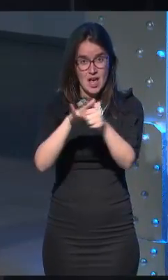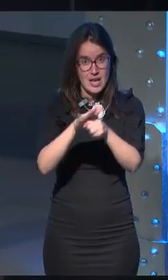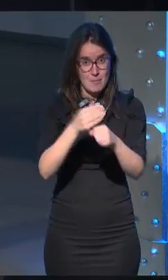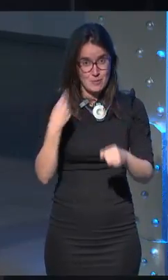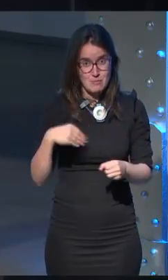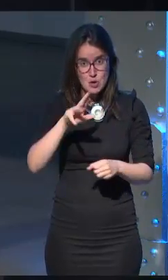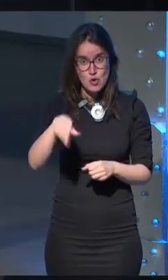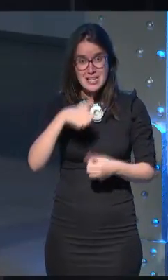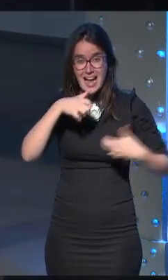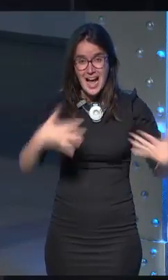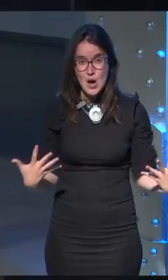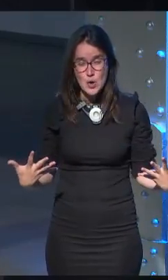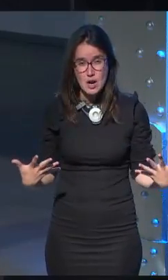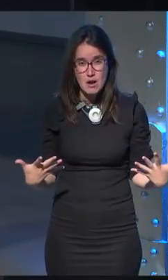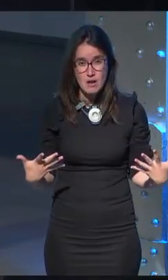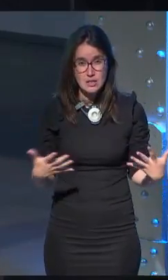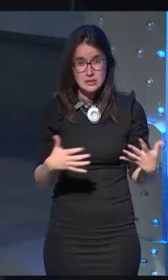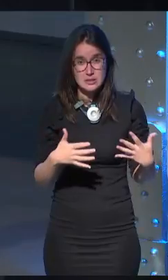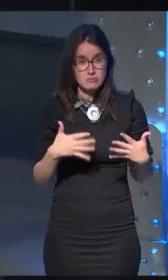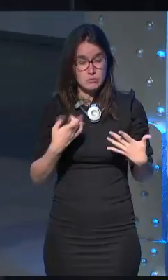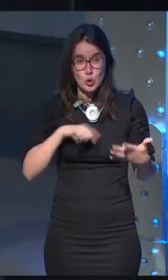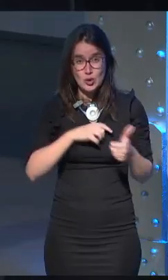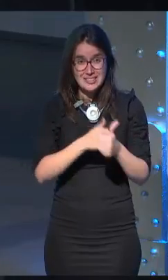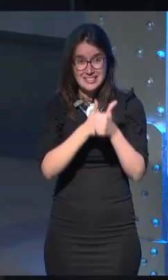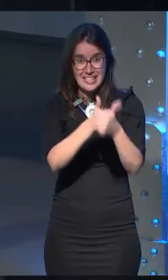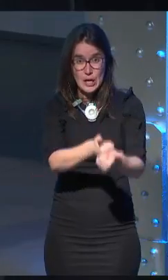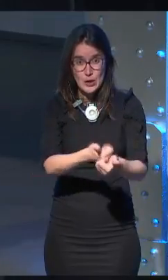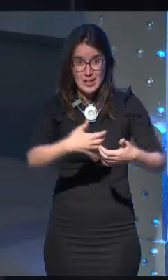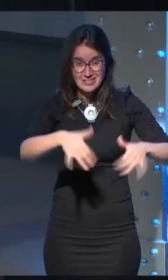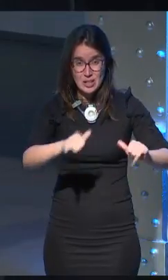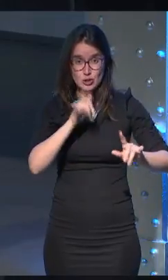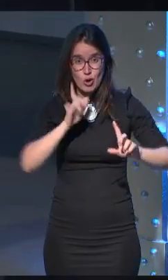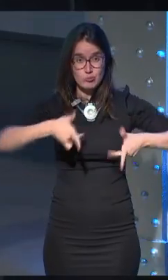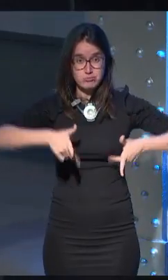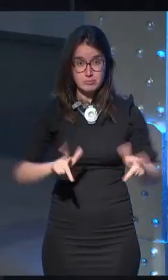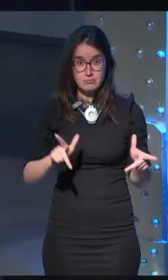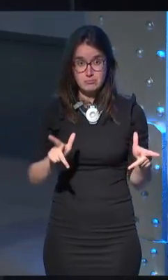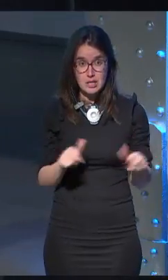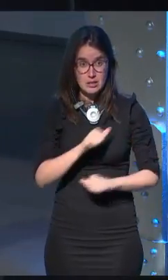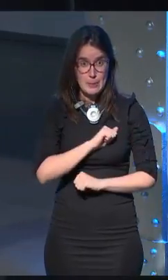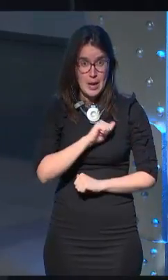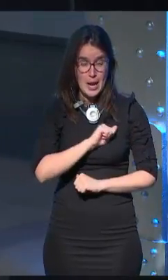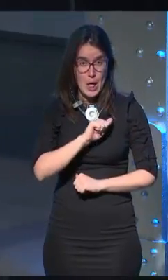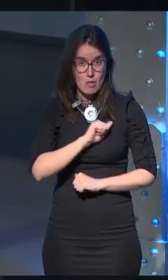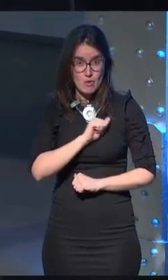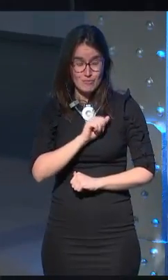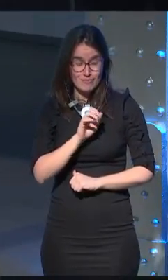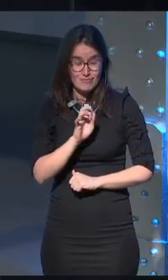clearly, we're not even a follower. We're just sitting on the bench, and it's embarrassing.